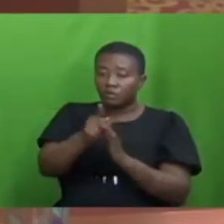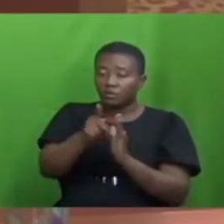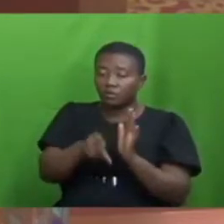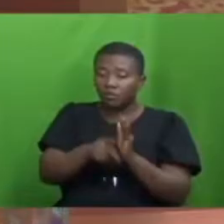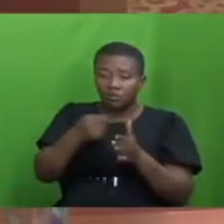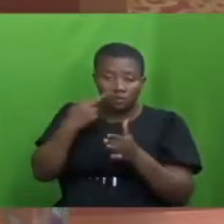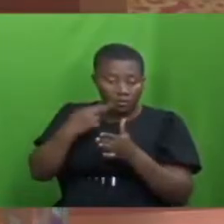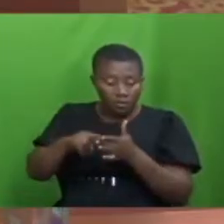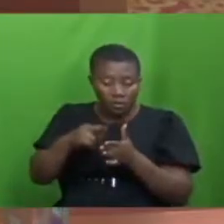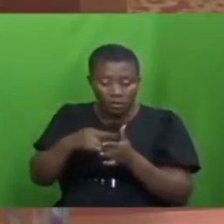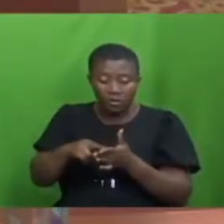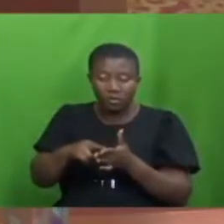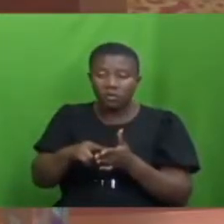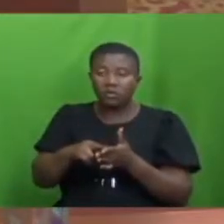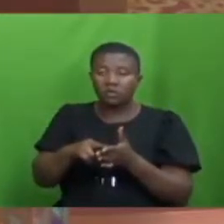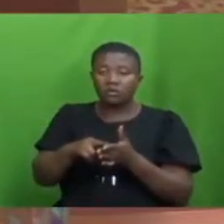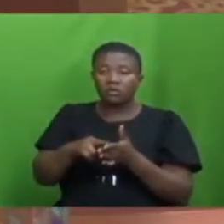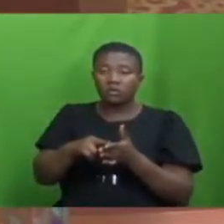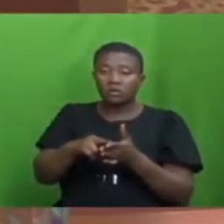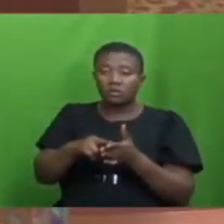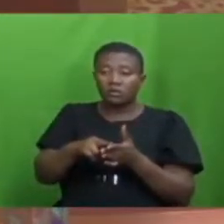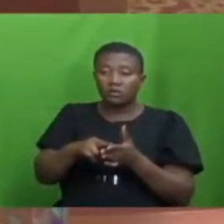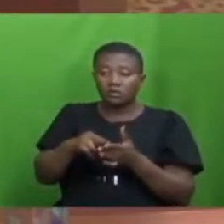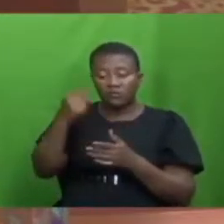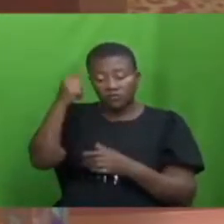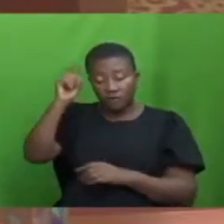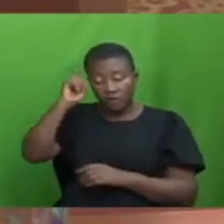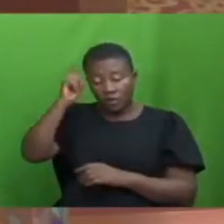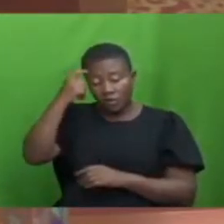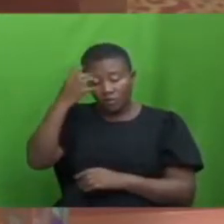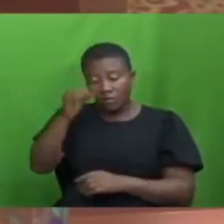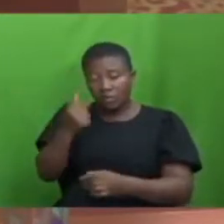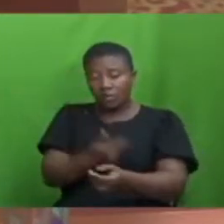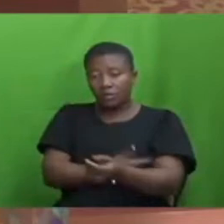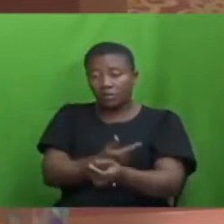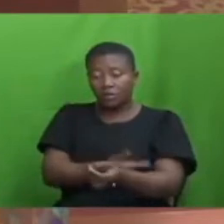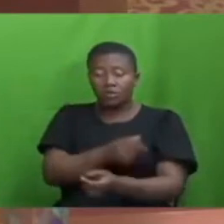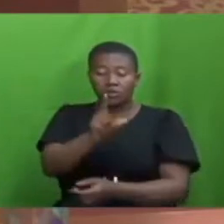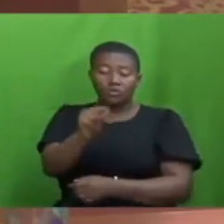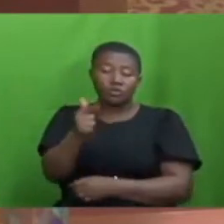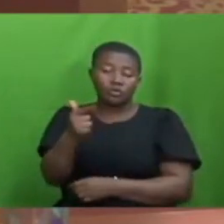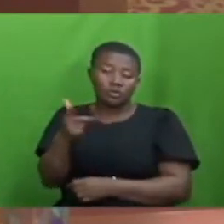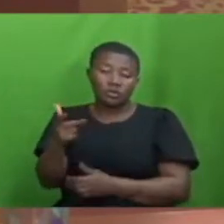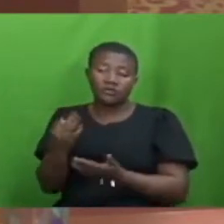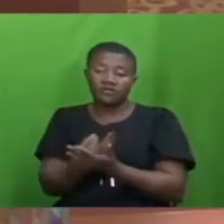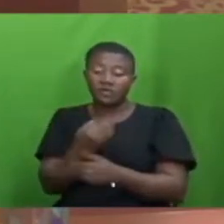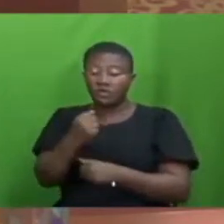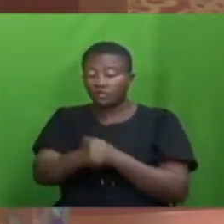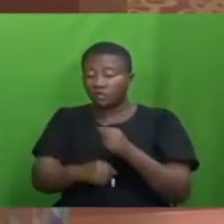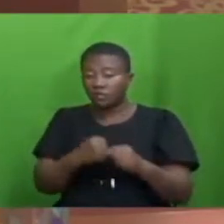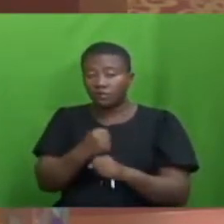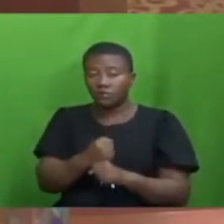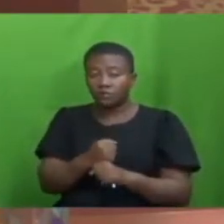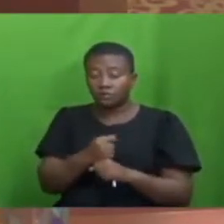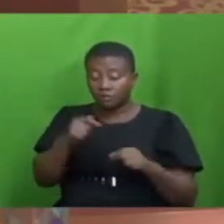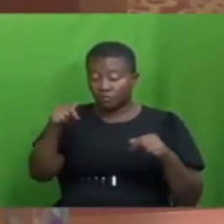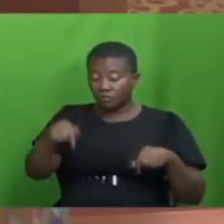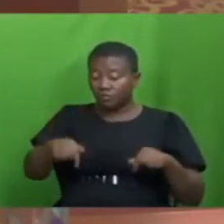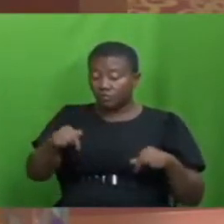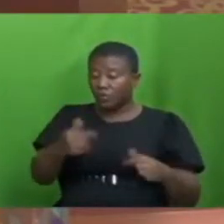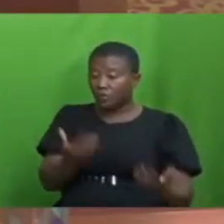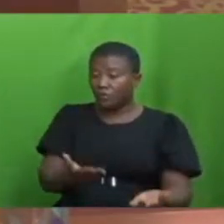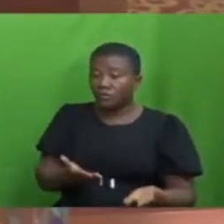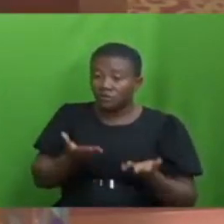and economic policy of the Government of Ghana for the 2023 financial year. Today's